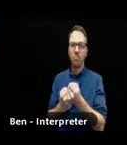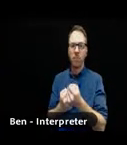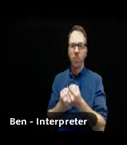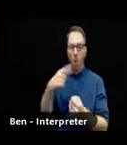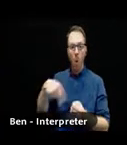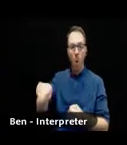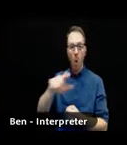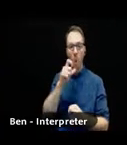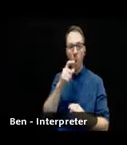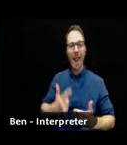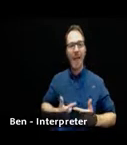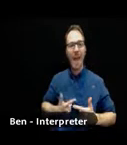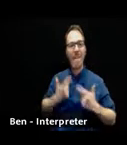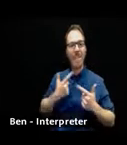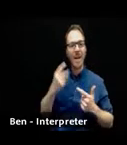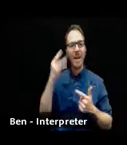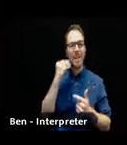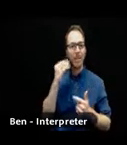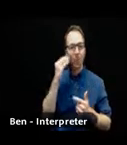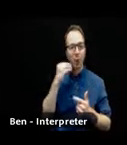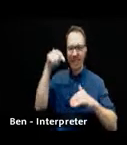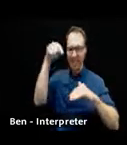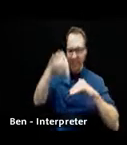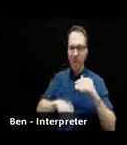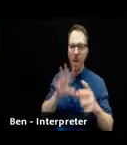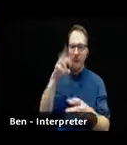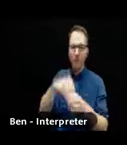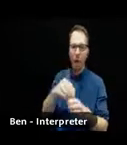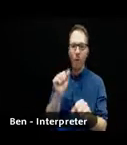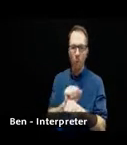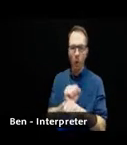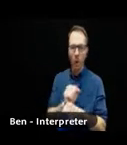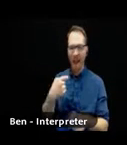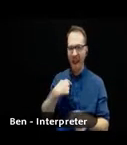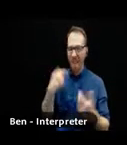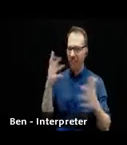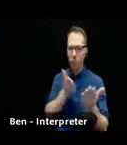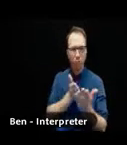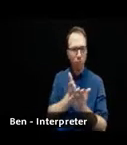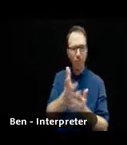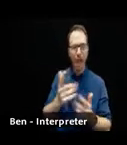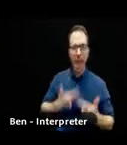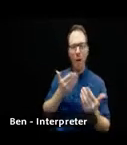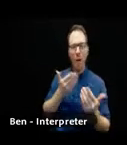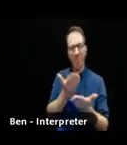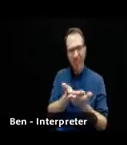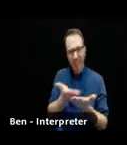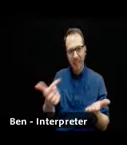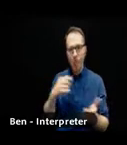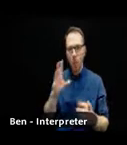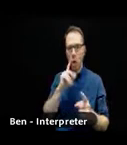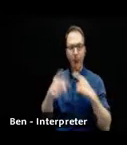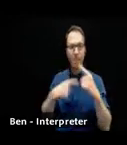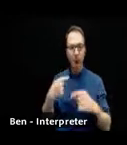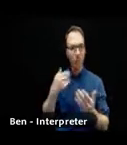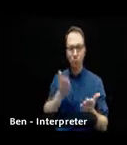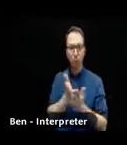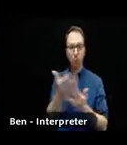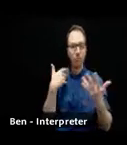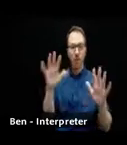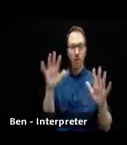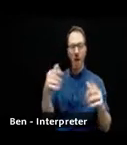with lived experience being deeply involved in this work, right? I have lived through the things that I am talking about. And I